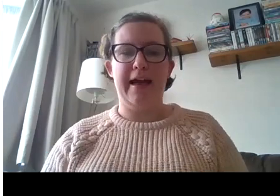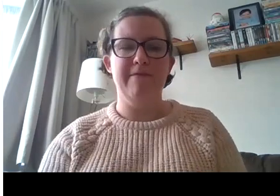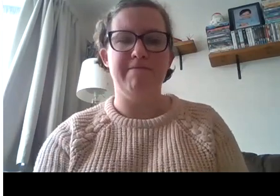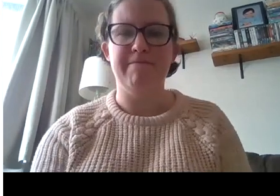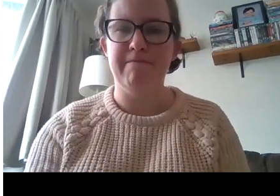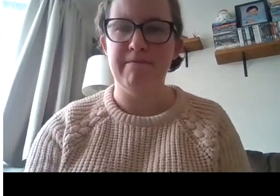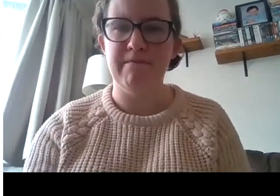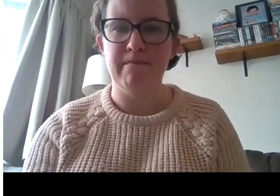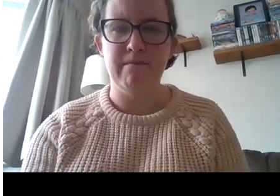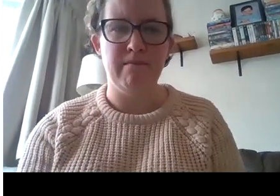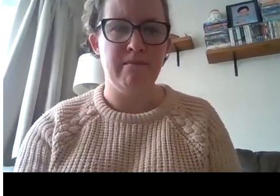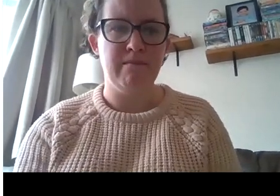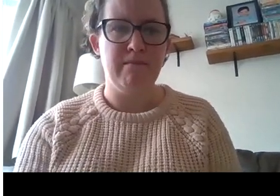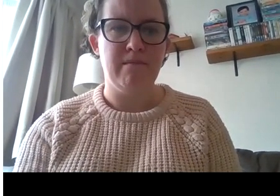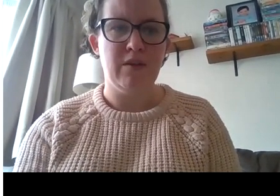know, okay?